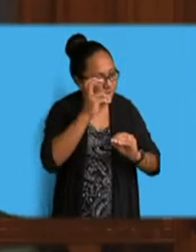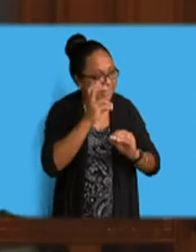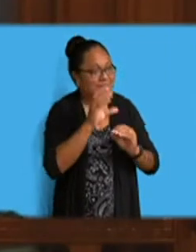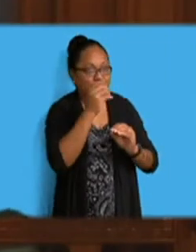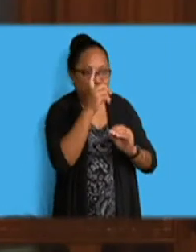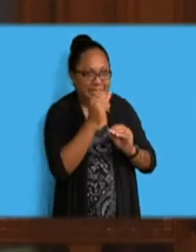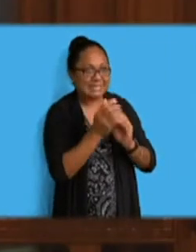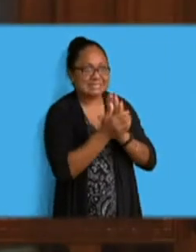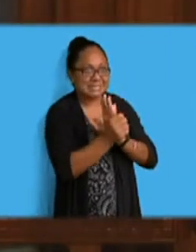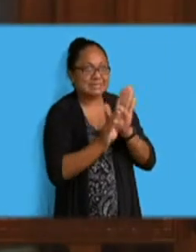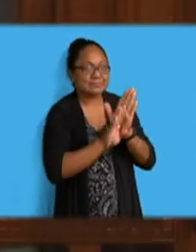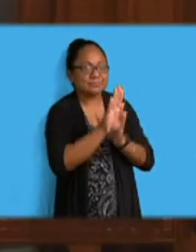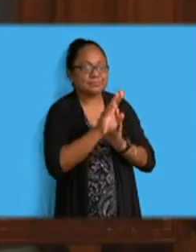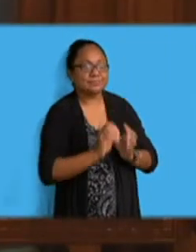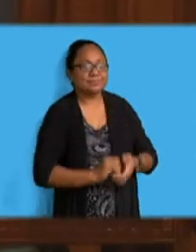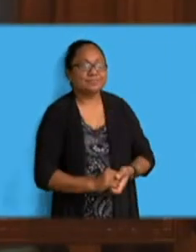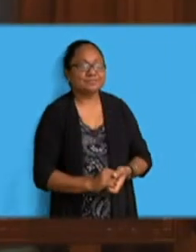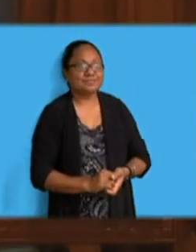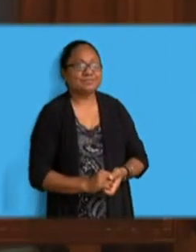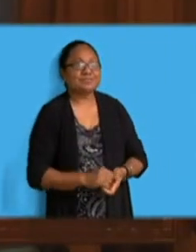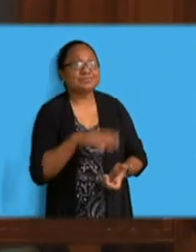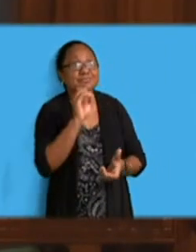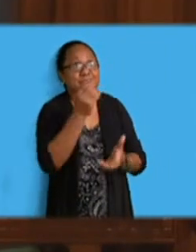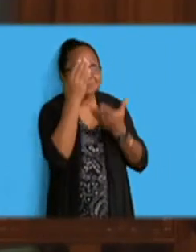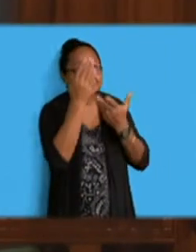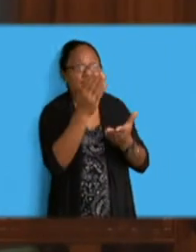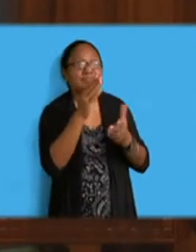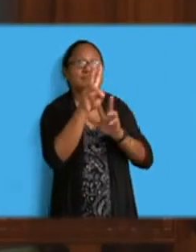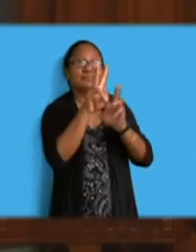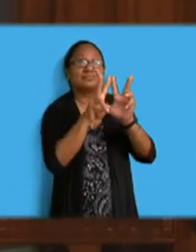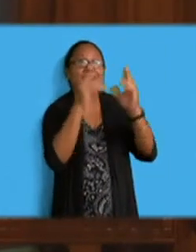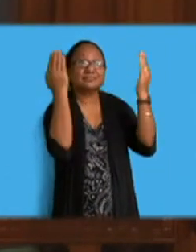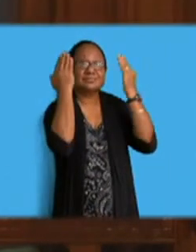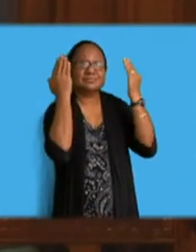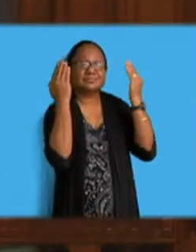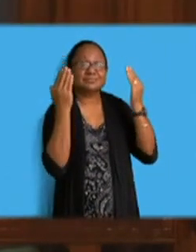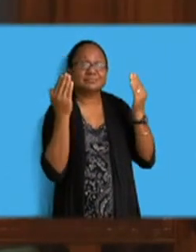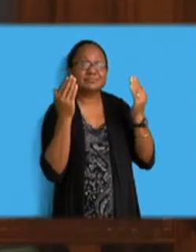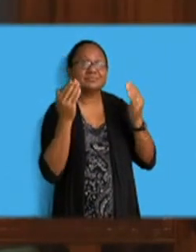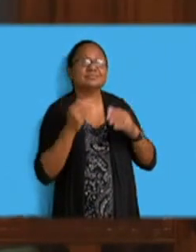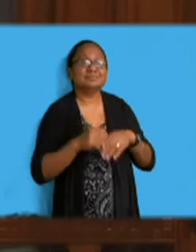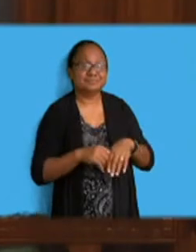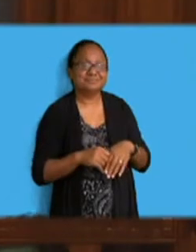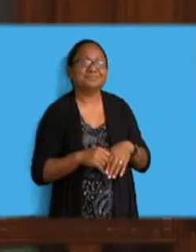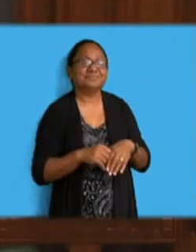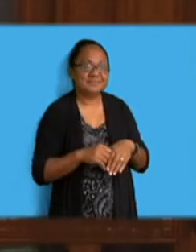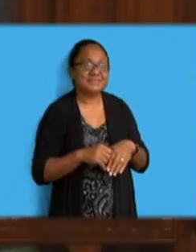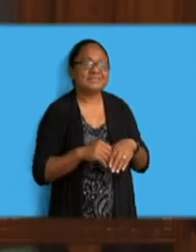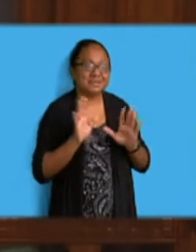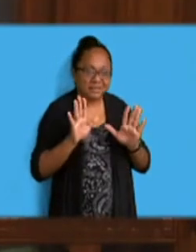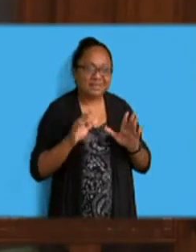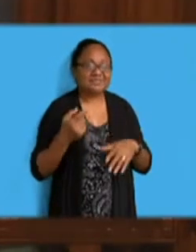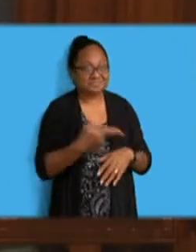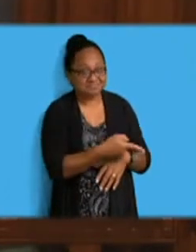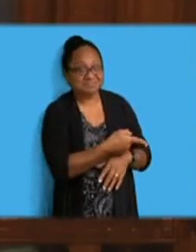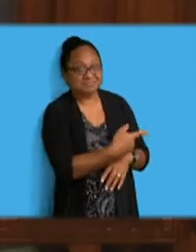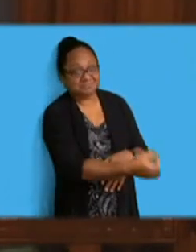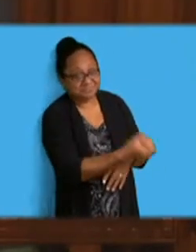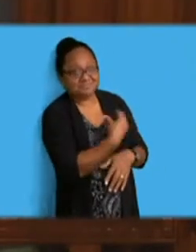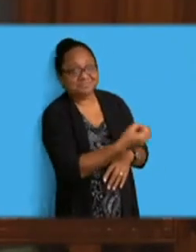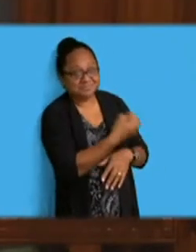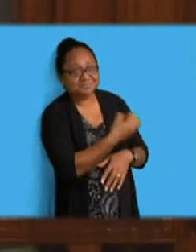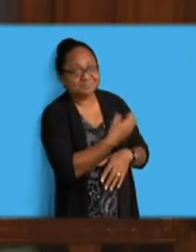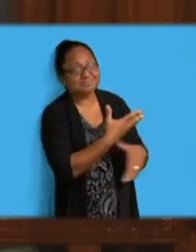attend the technical workshop. So, Honourable Deputy Speaker, despite the comments, we are